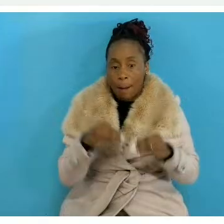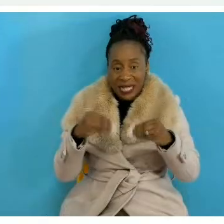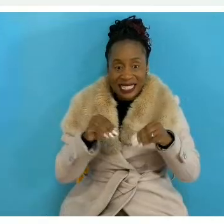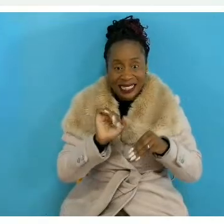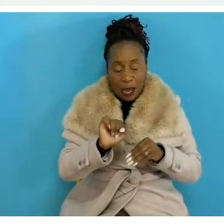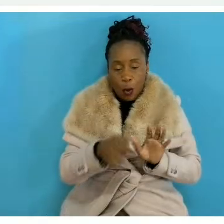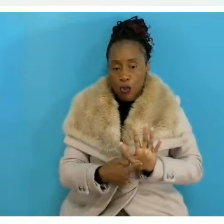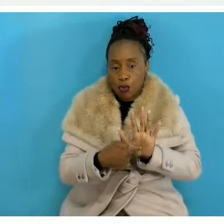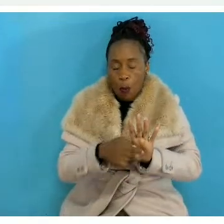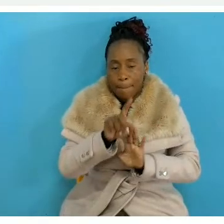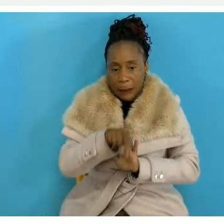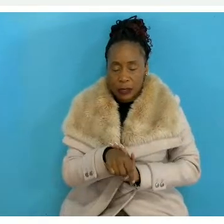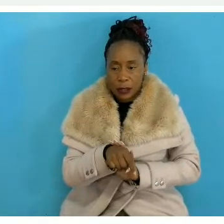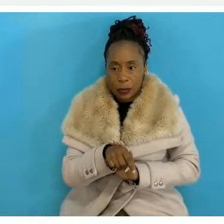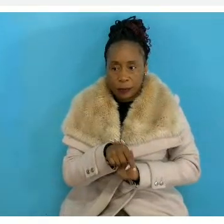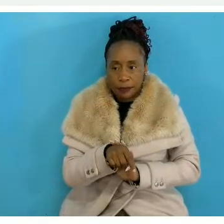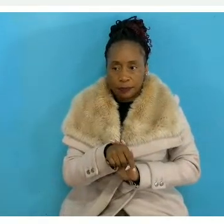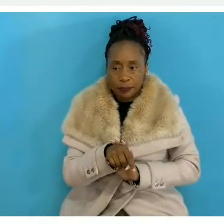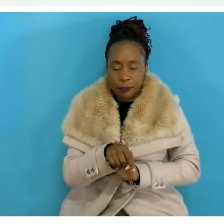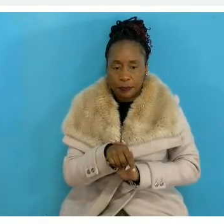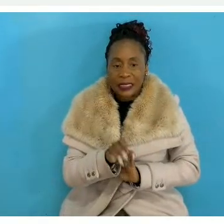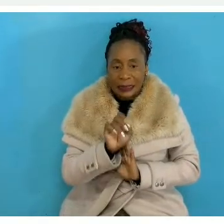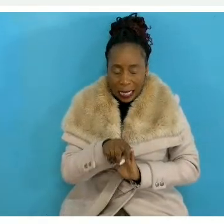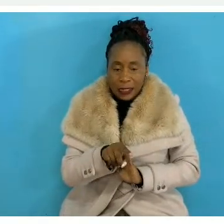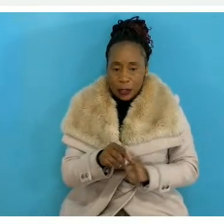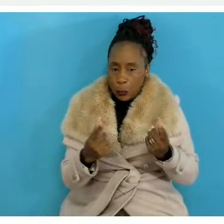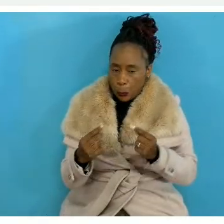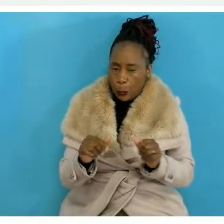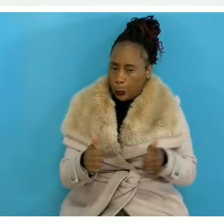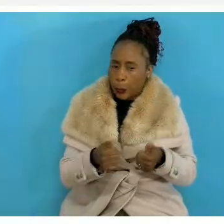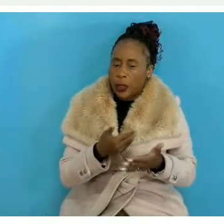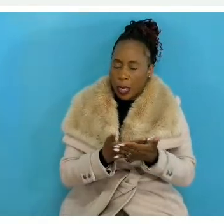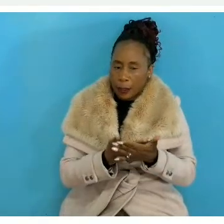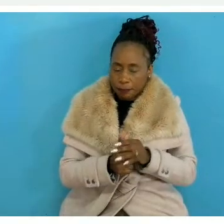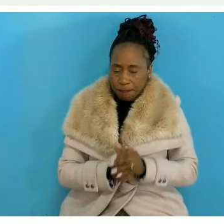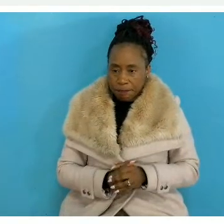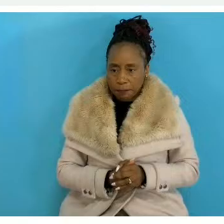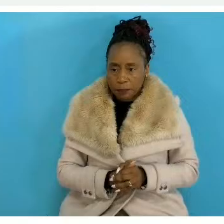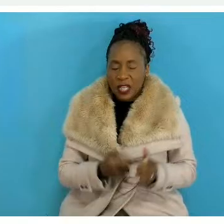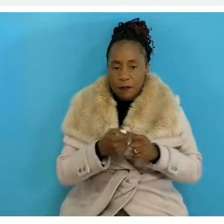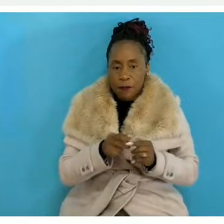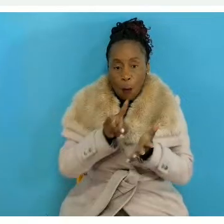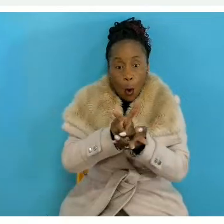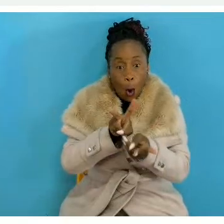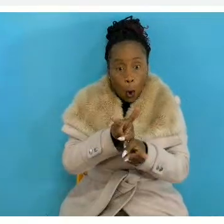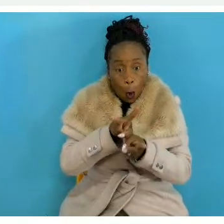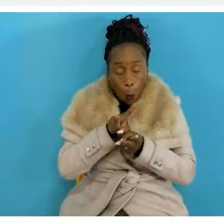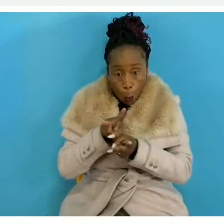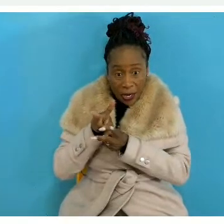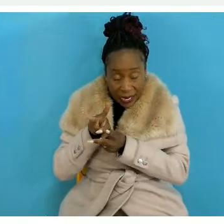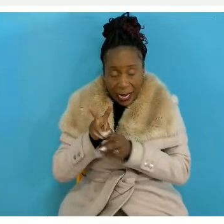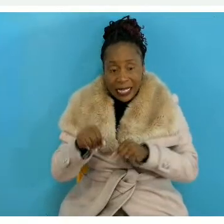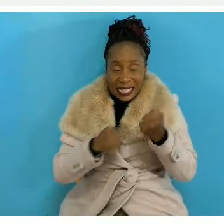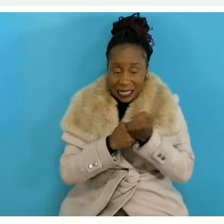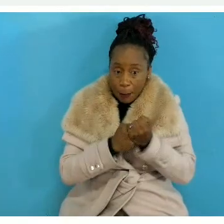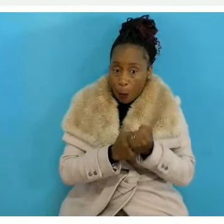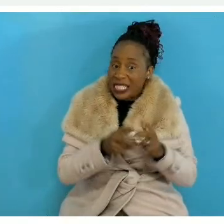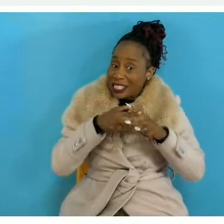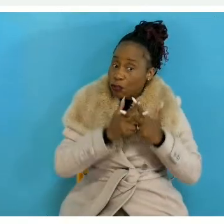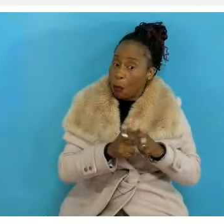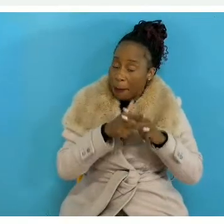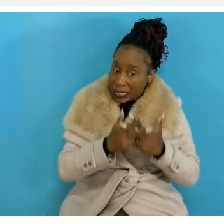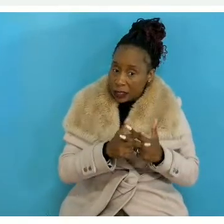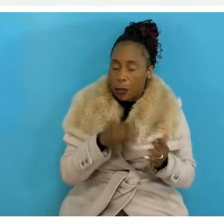show that it is viable. In terms of the loan funding support instruments, we are able